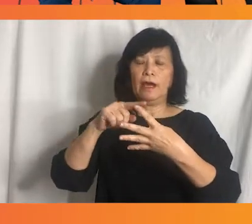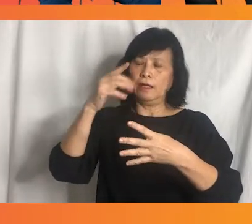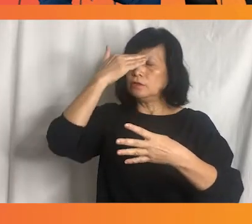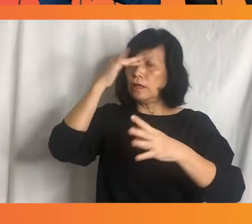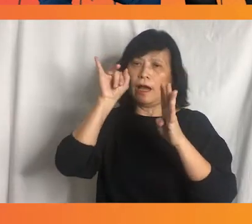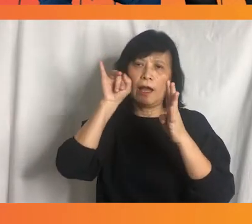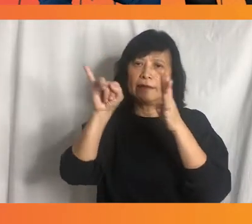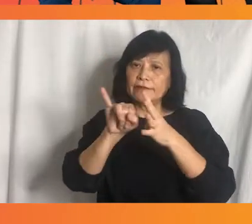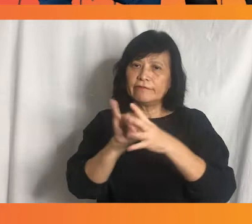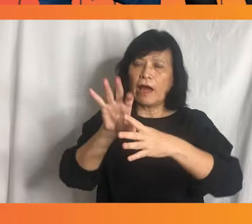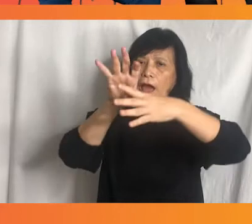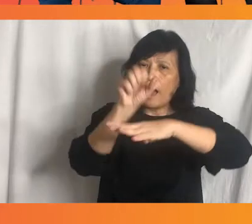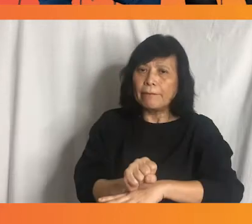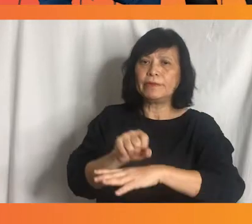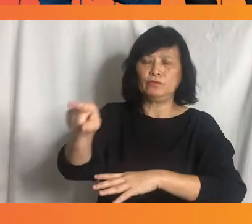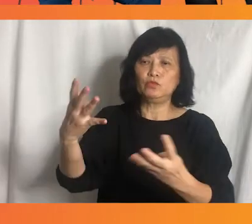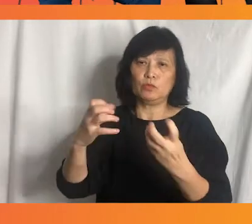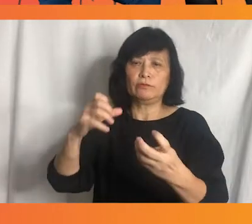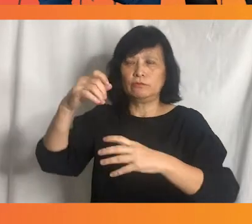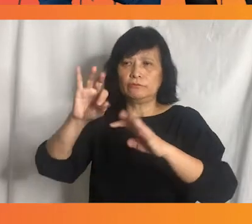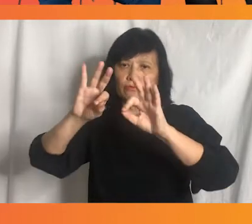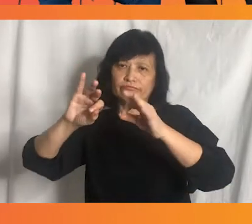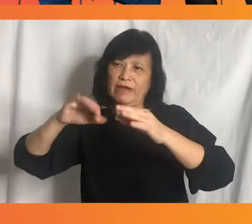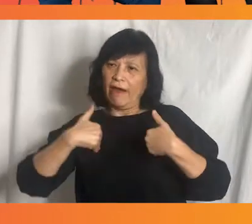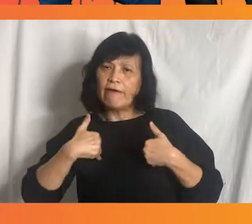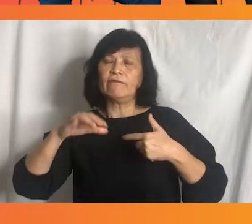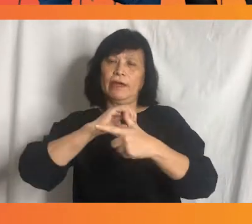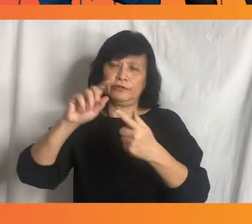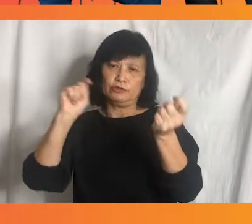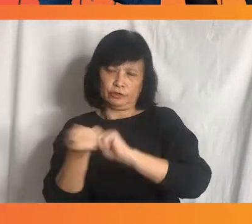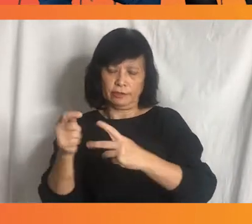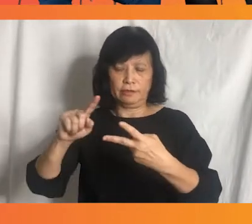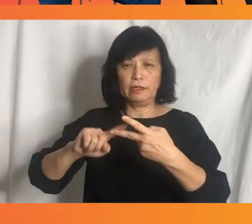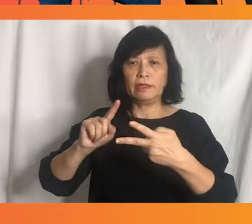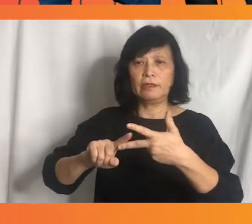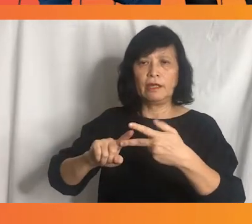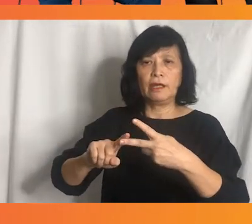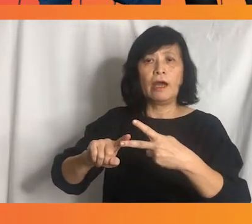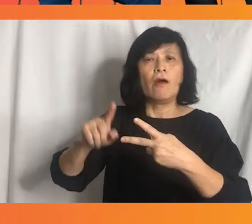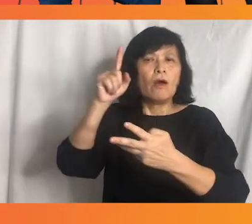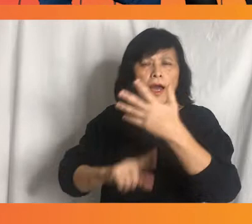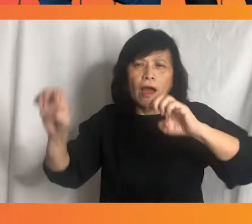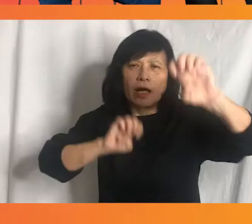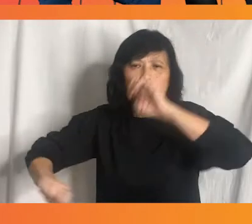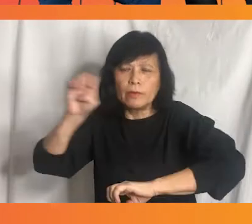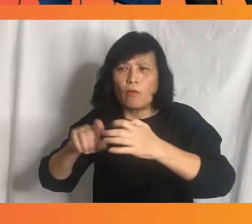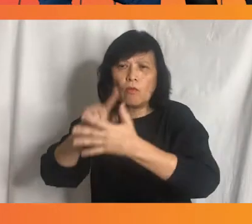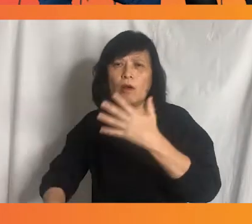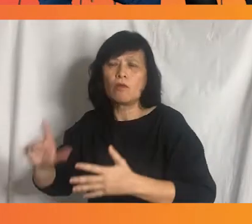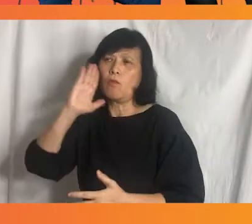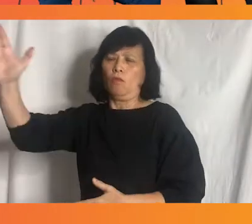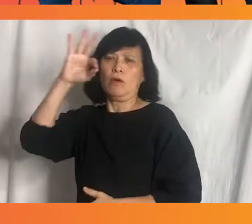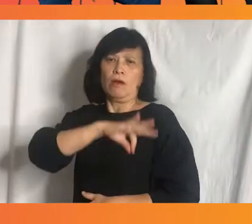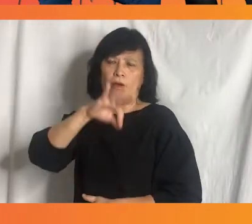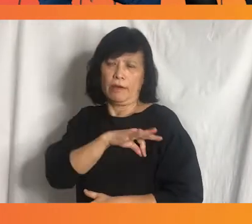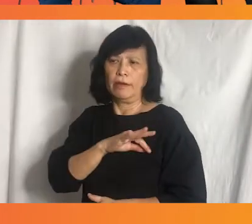routine or habit that you want to form or change. Two, experiment with rewards. What do you gain from engaging in that routine